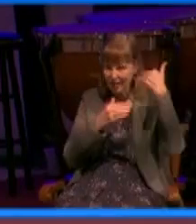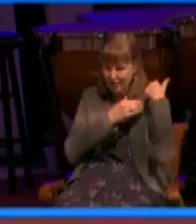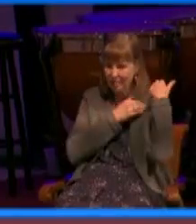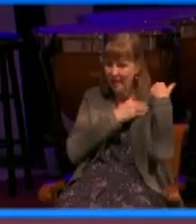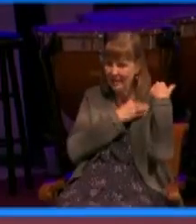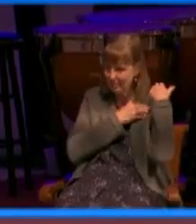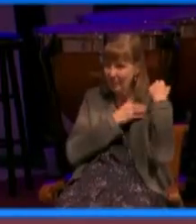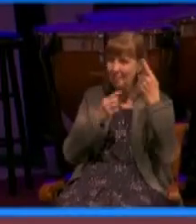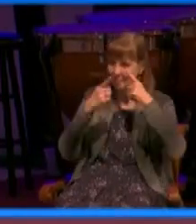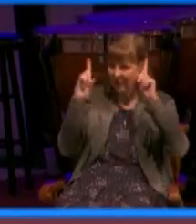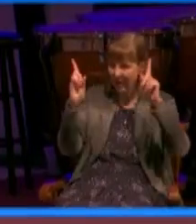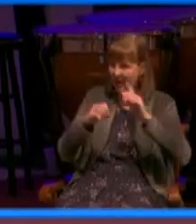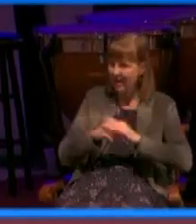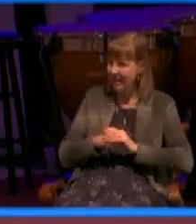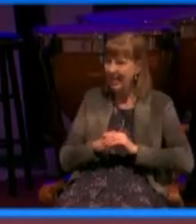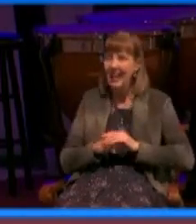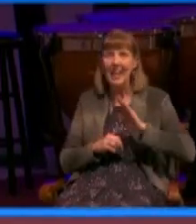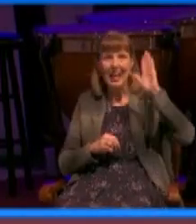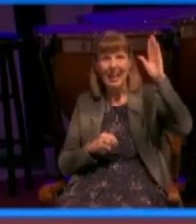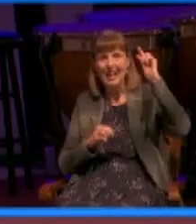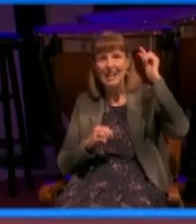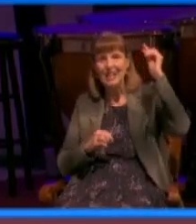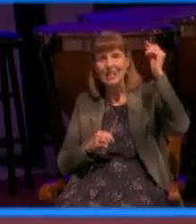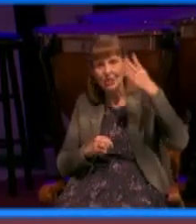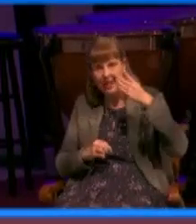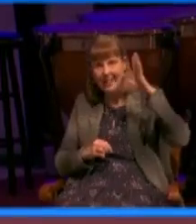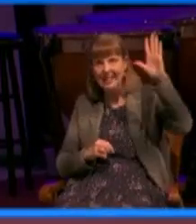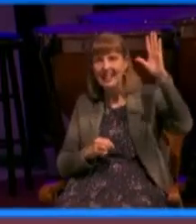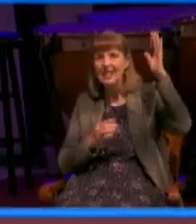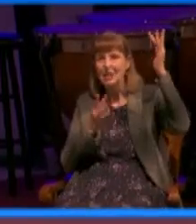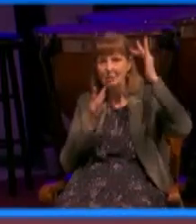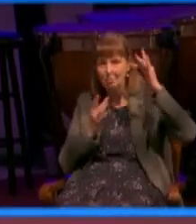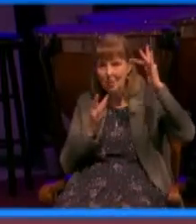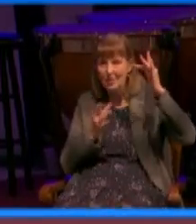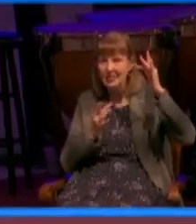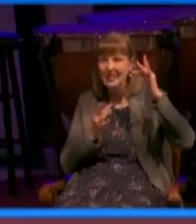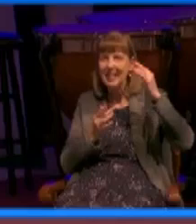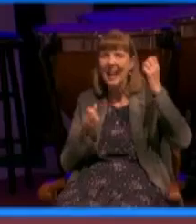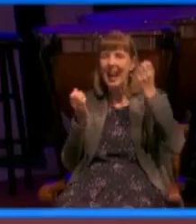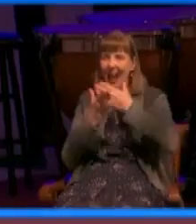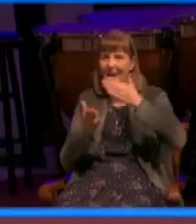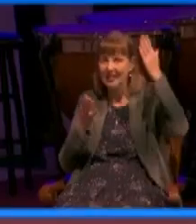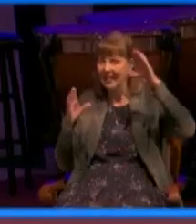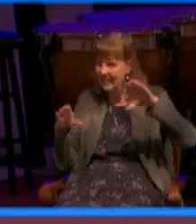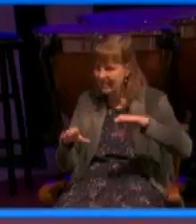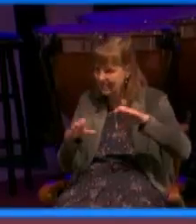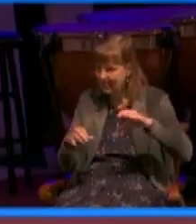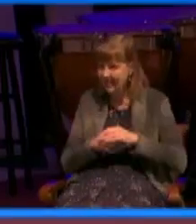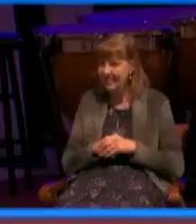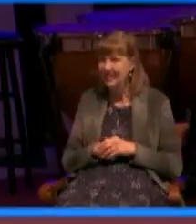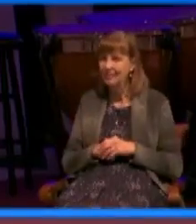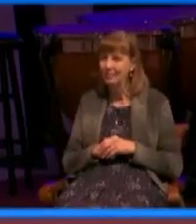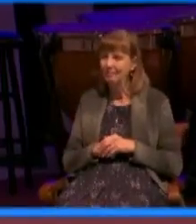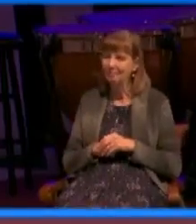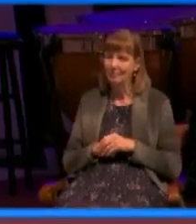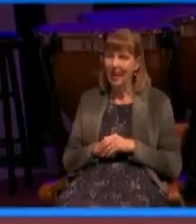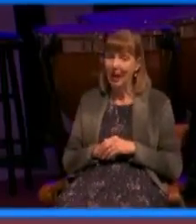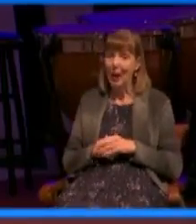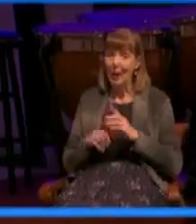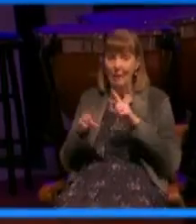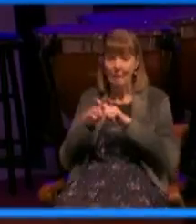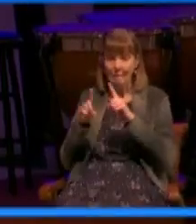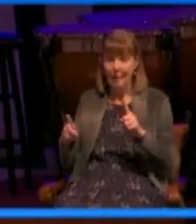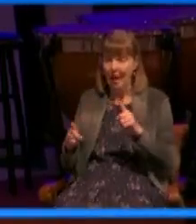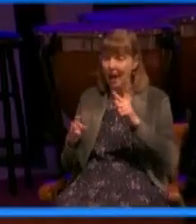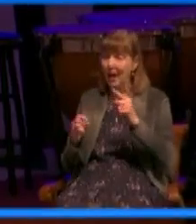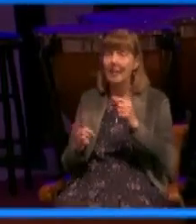God that he does it all. But what we find in the story of the gospel, we find here in Genesis 17, that there is a response required to the promises of